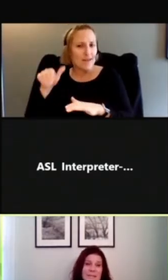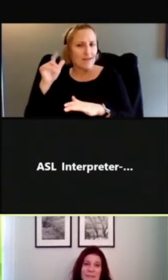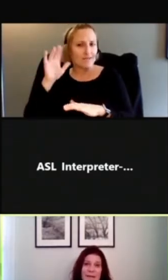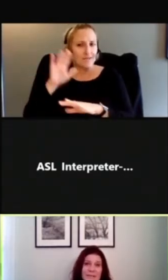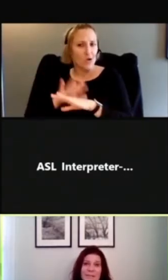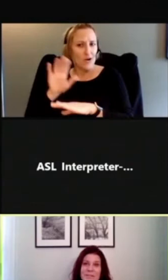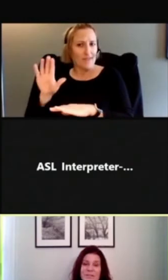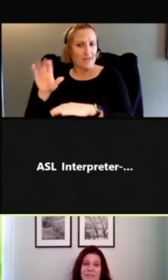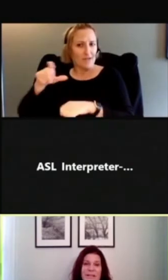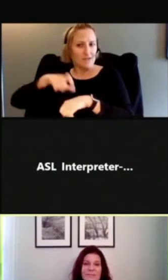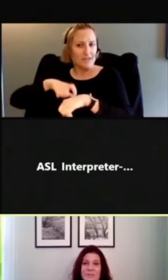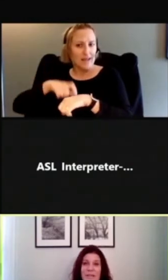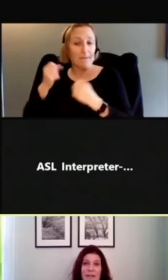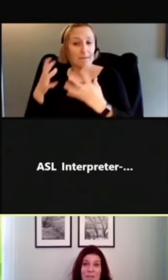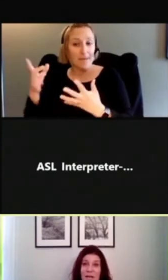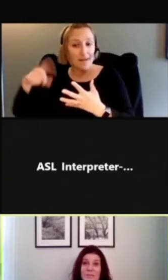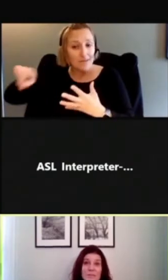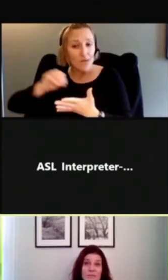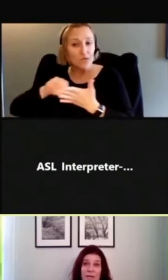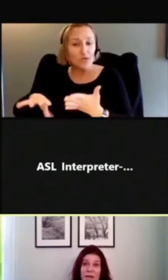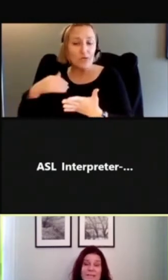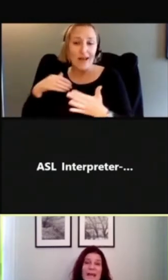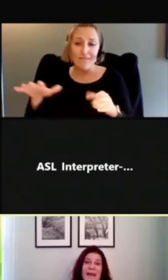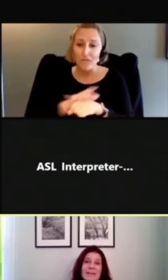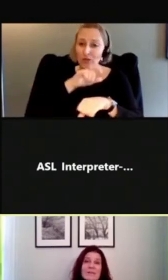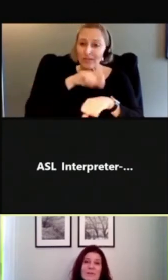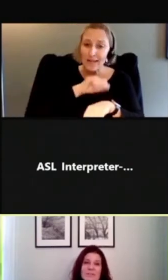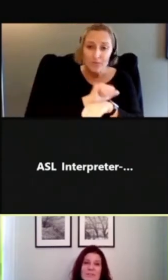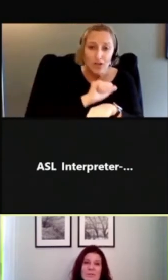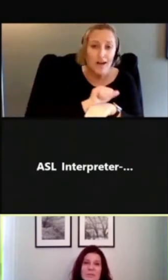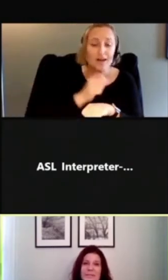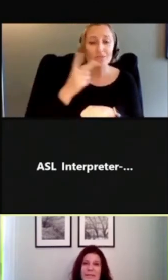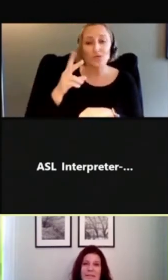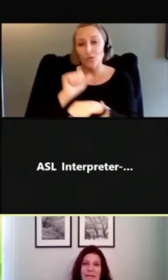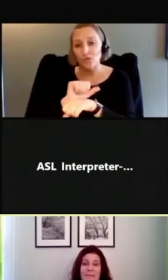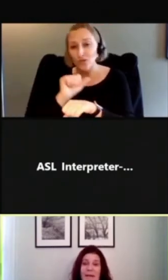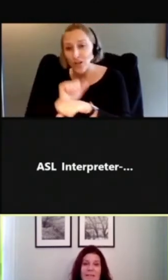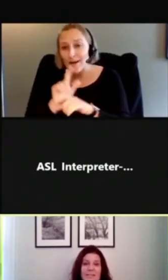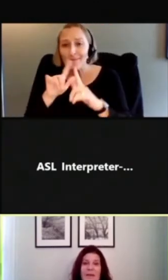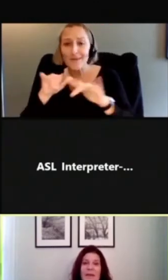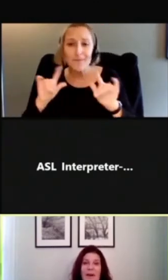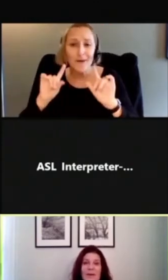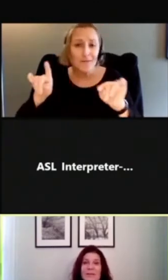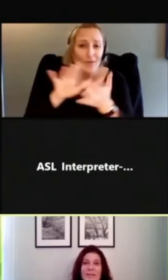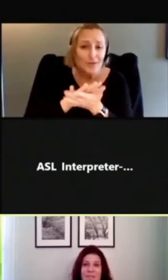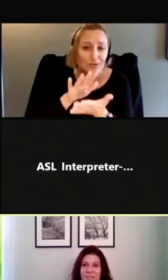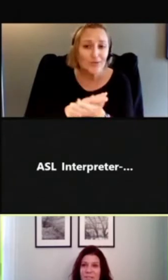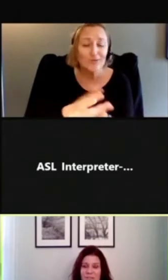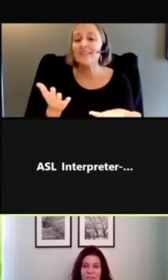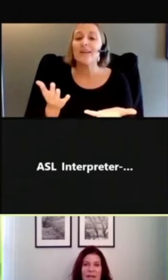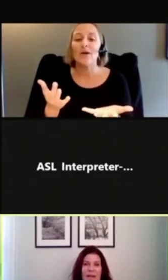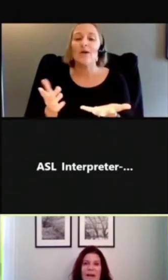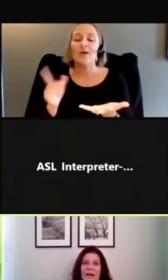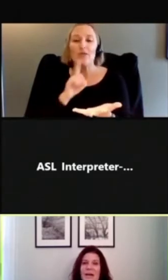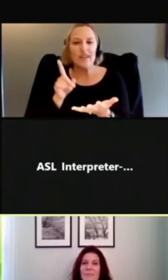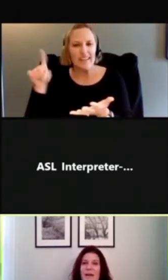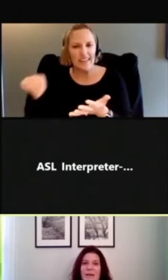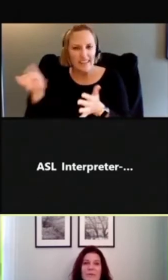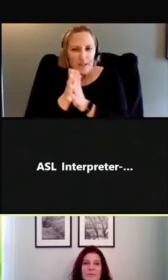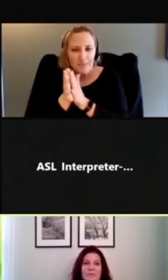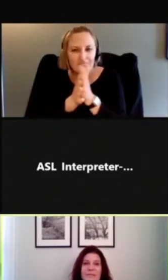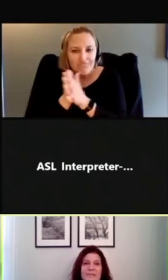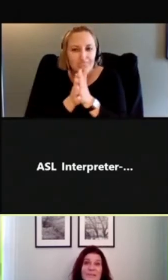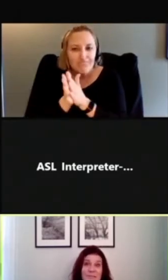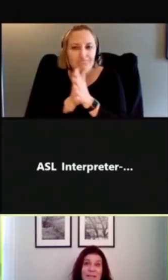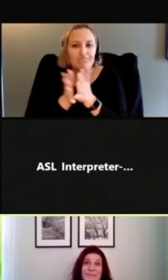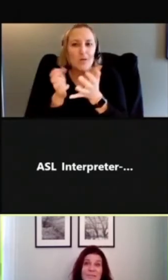just amazes me. Many of these students have full-time jobs, 2 jobs, and they're also in school at the same time. So they are eager to learn.